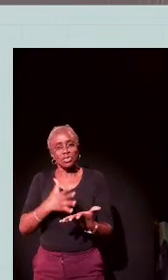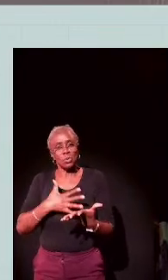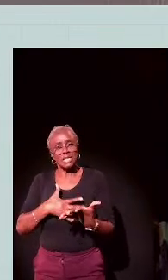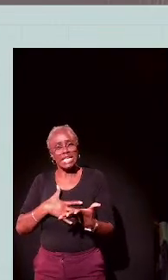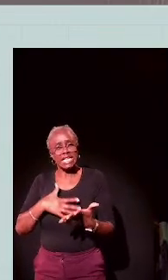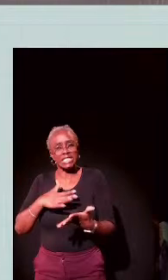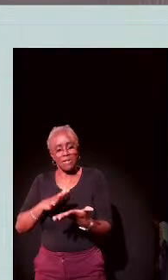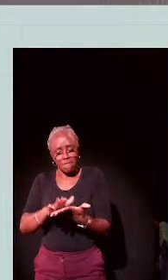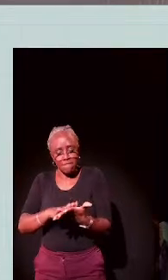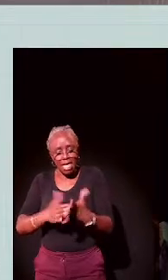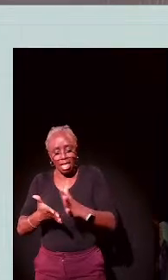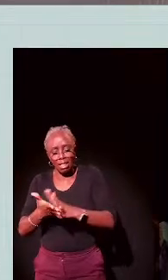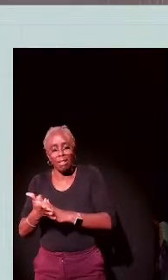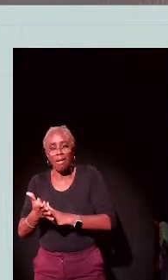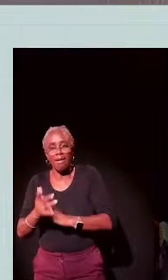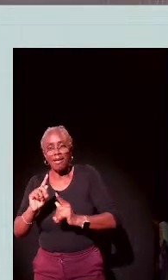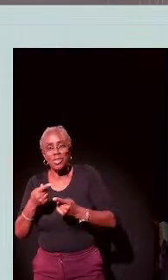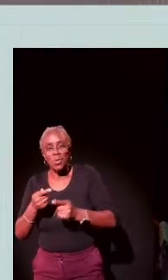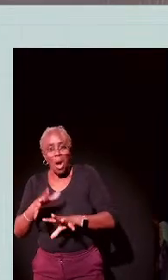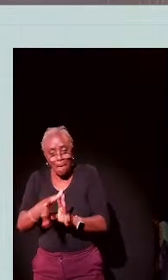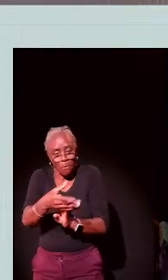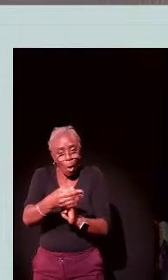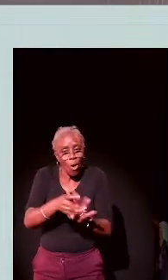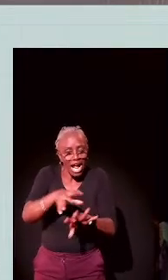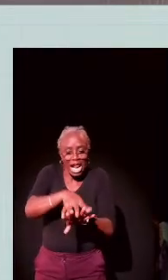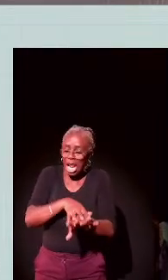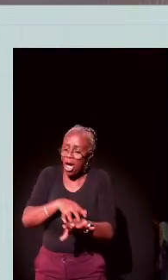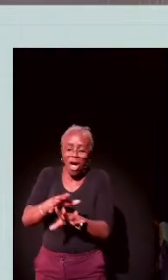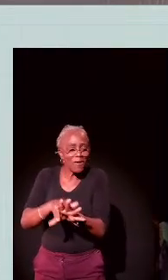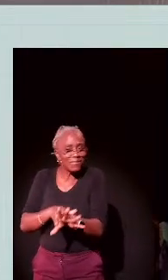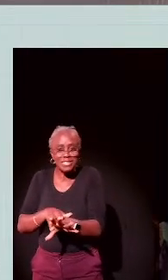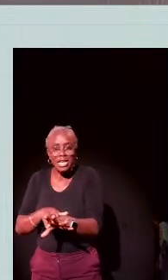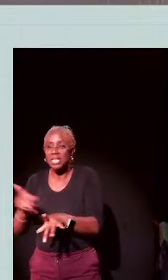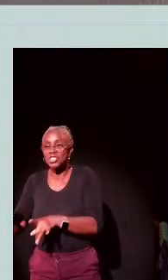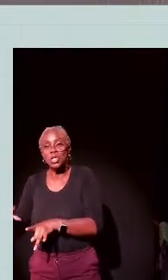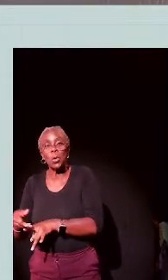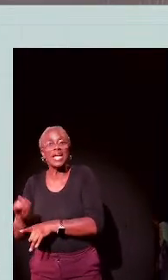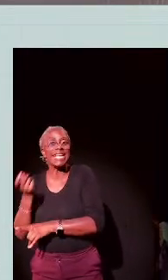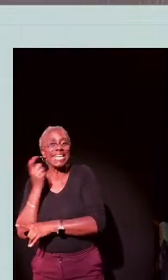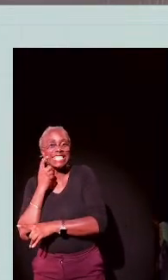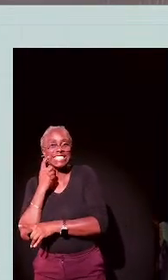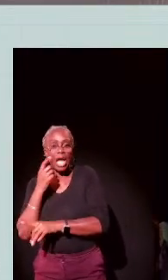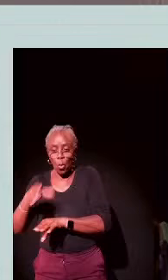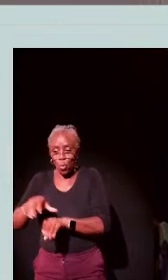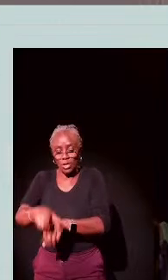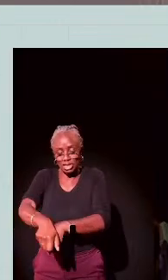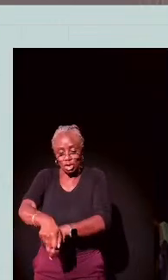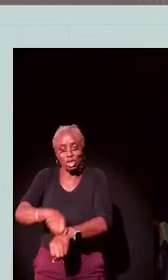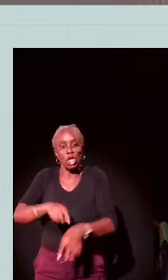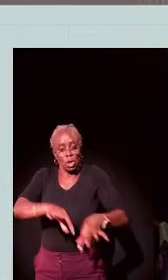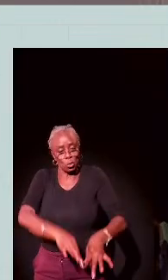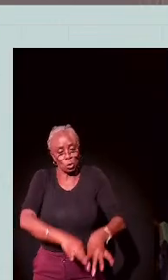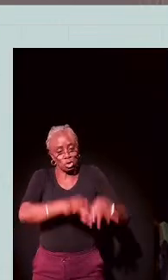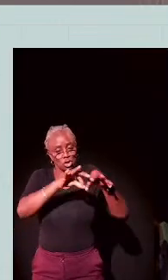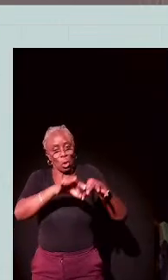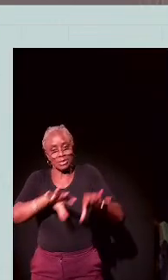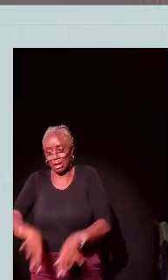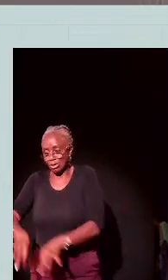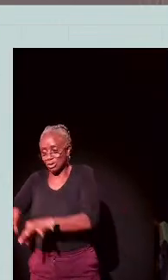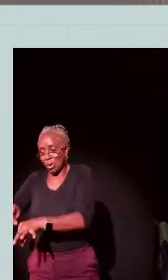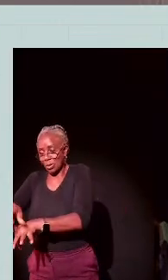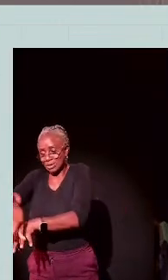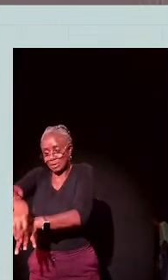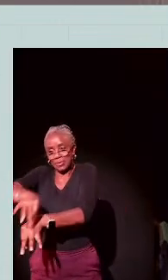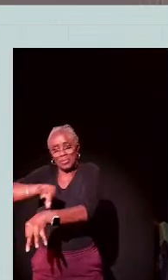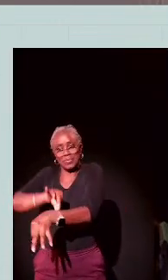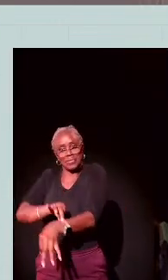can't really put on gloves. It's quite a difficult thing to do. So it's quite a lot easier to have socks that just go into your fingertips, given that